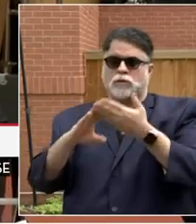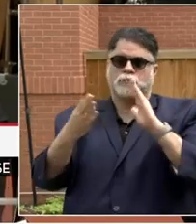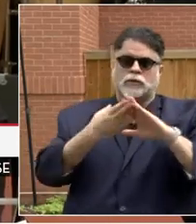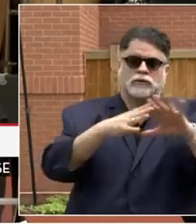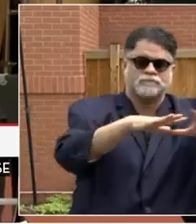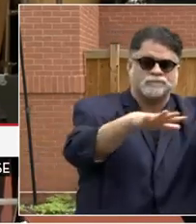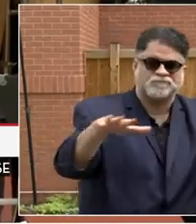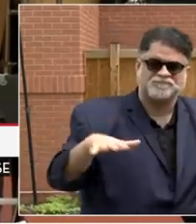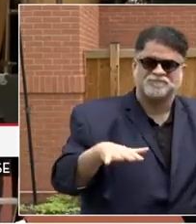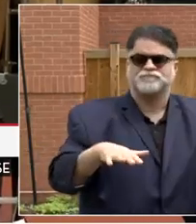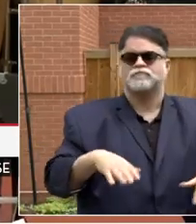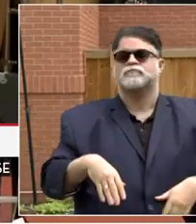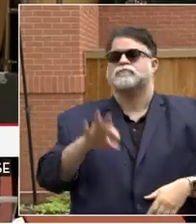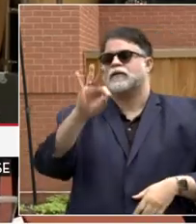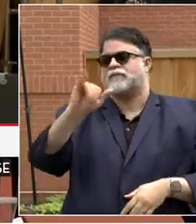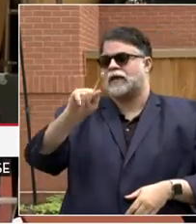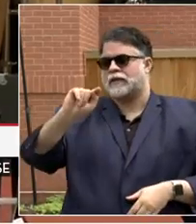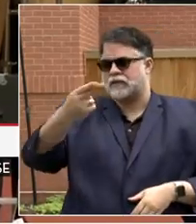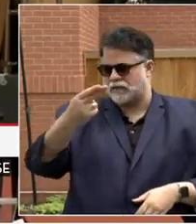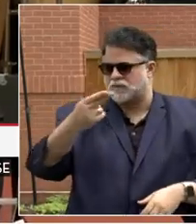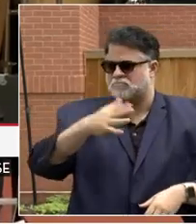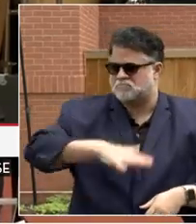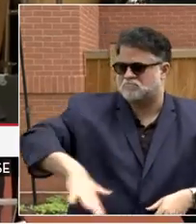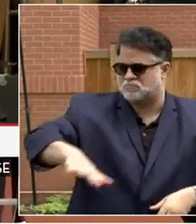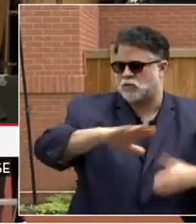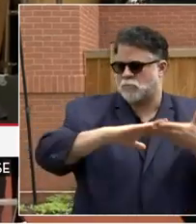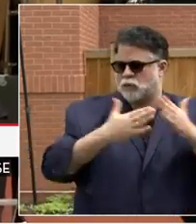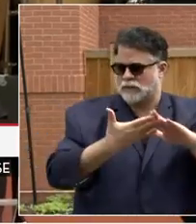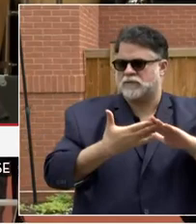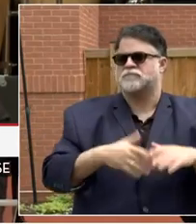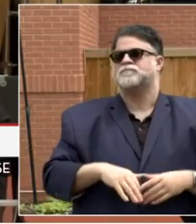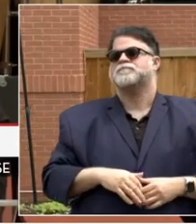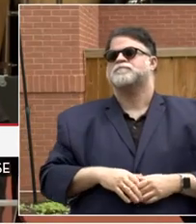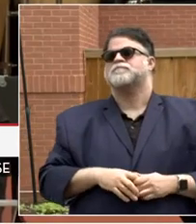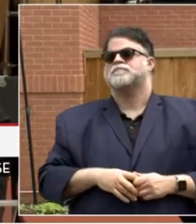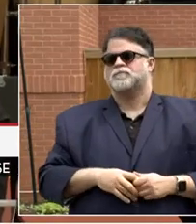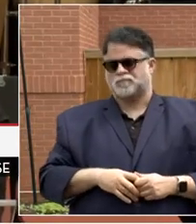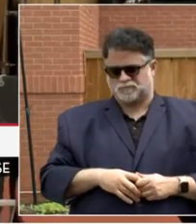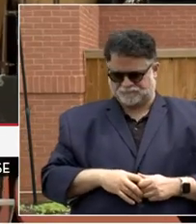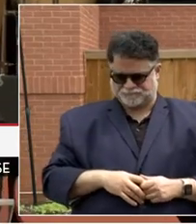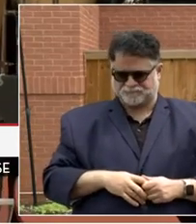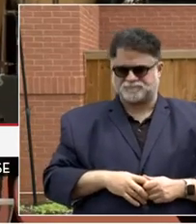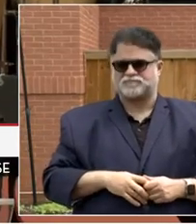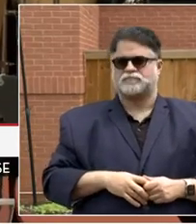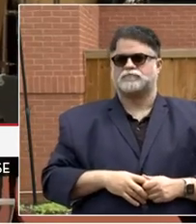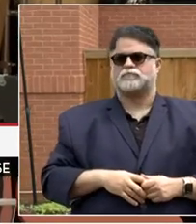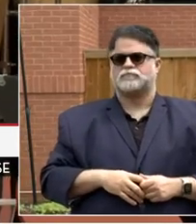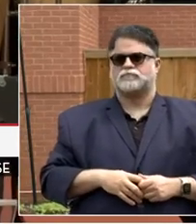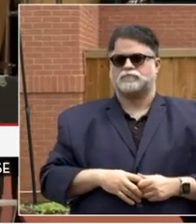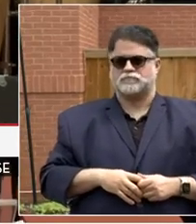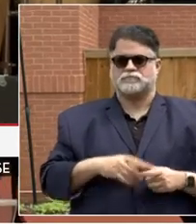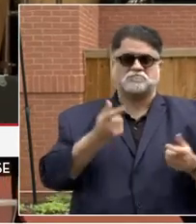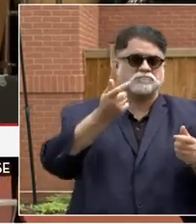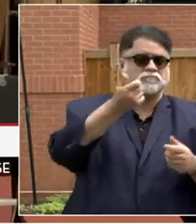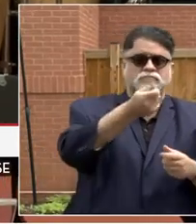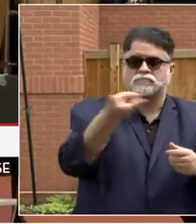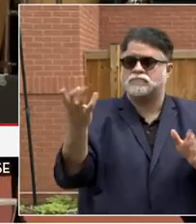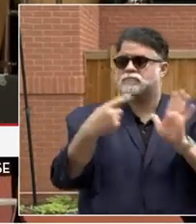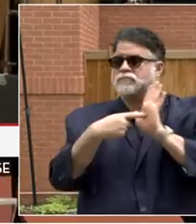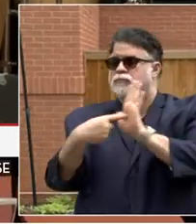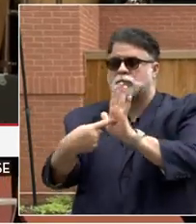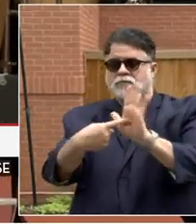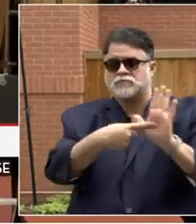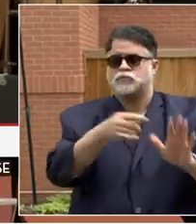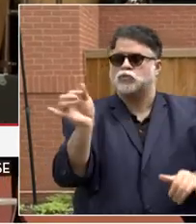small charge, but we are getting it done. And today is a representation of that. You are a representation of that.